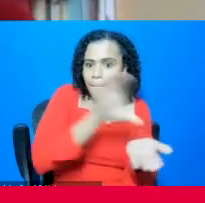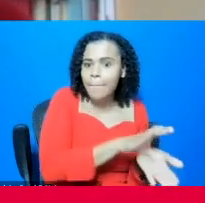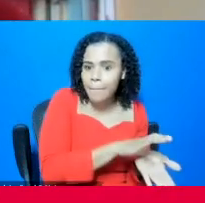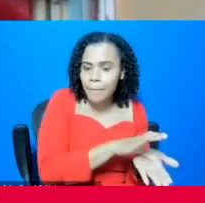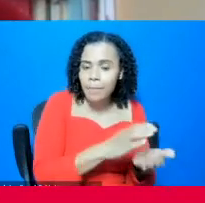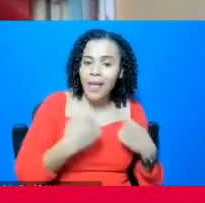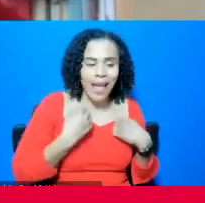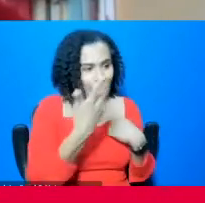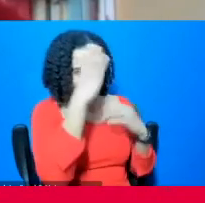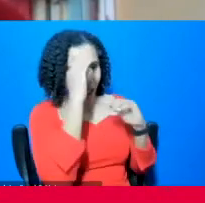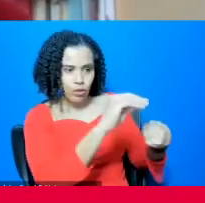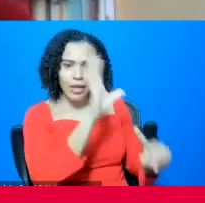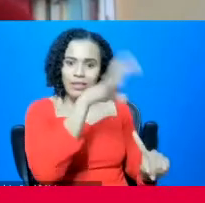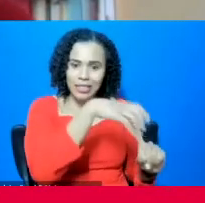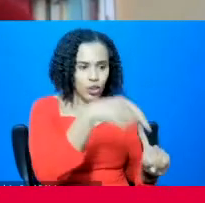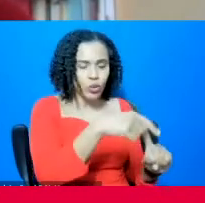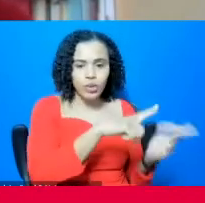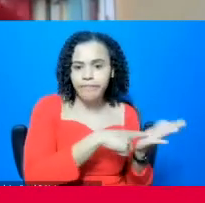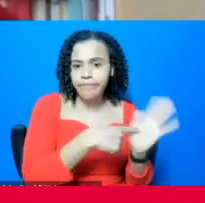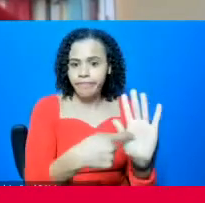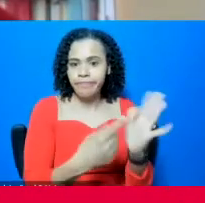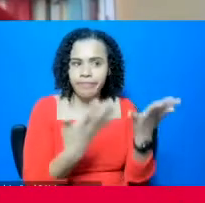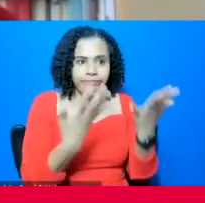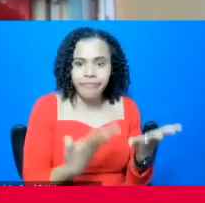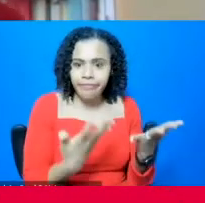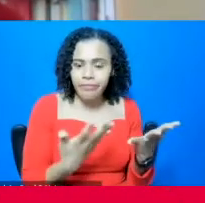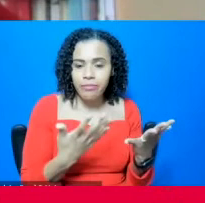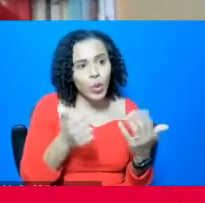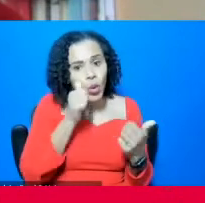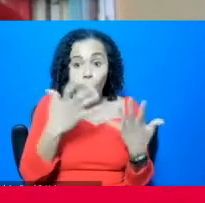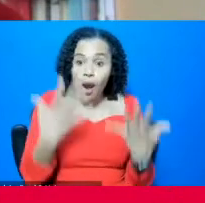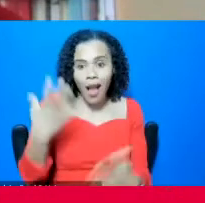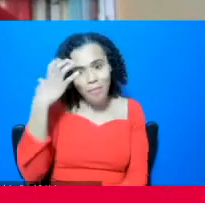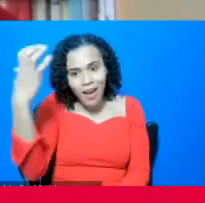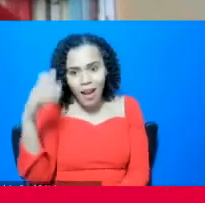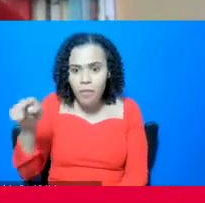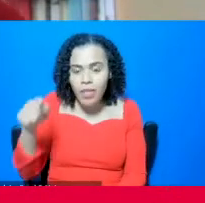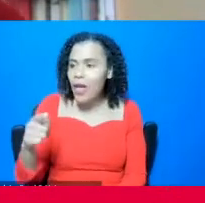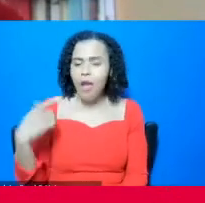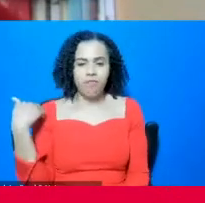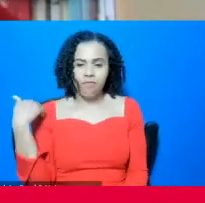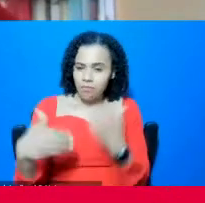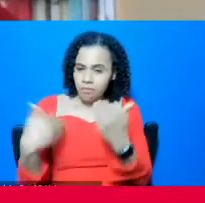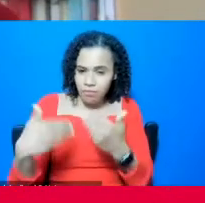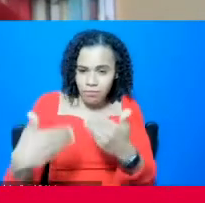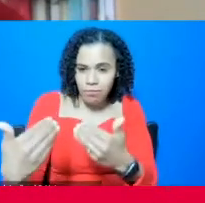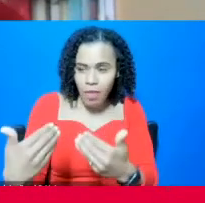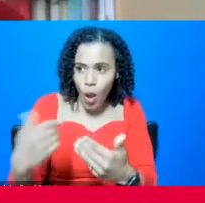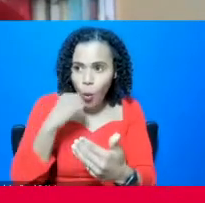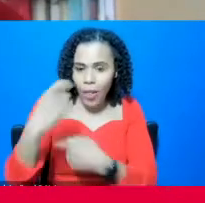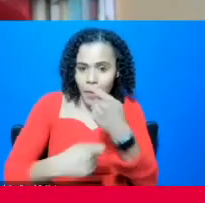educational institutions reflect the current times. And as we see our current government steamrolling ahead towards what is essentially a police